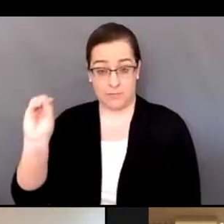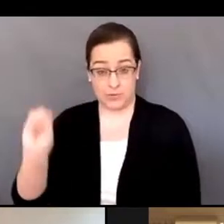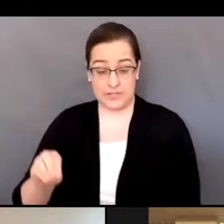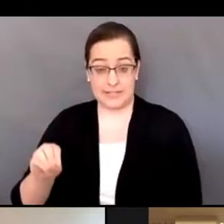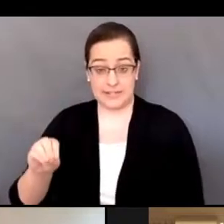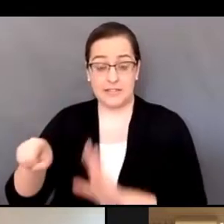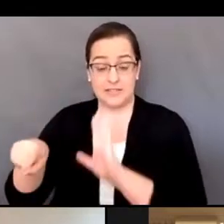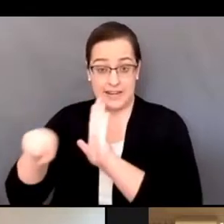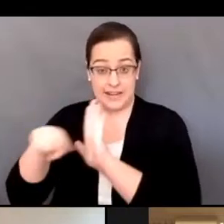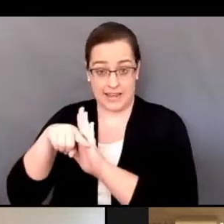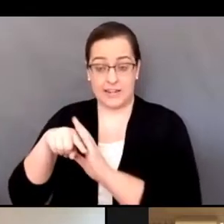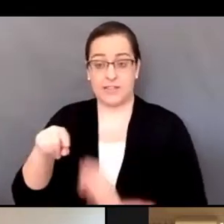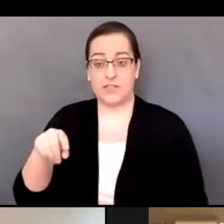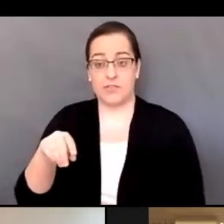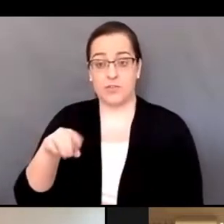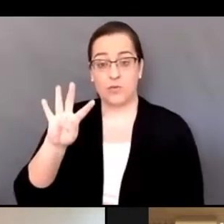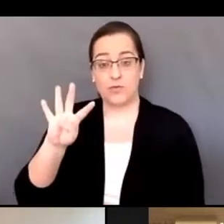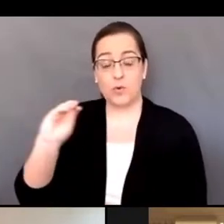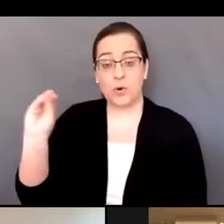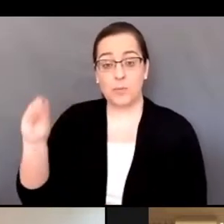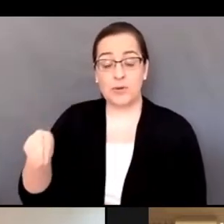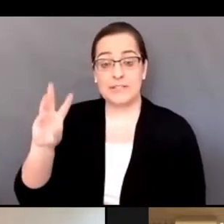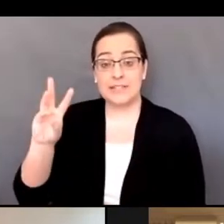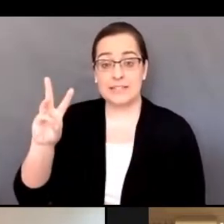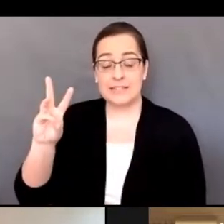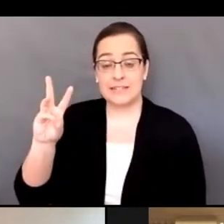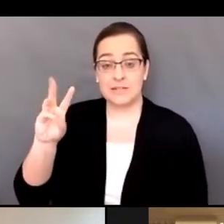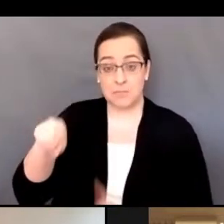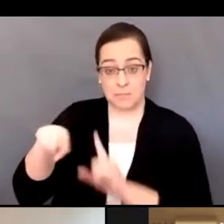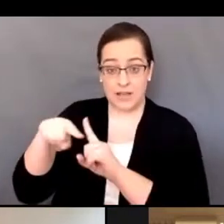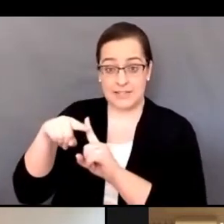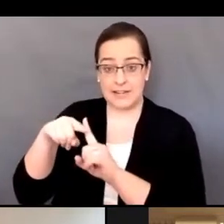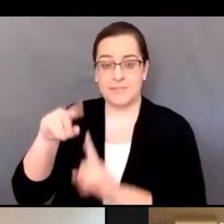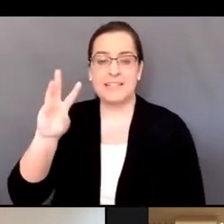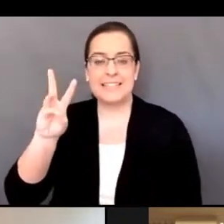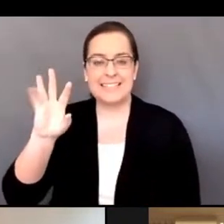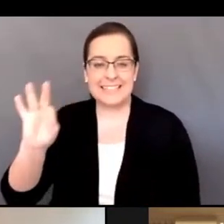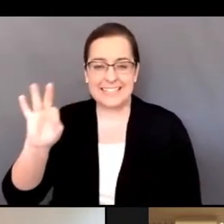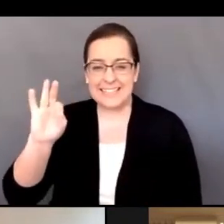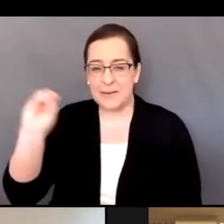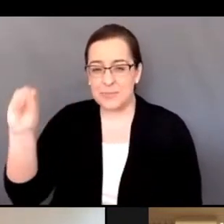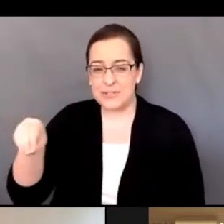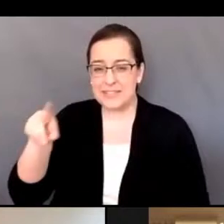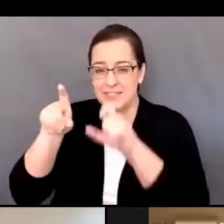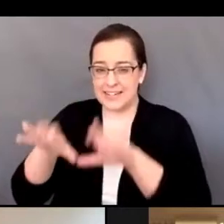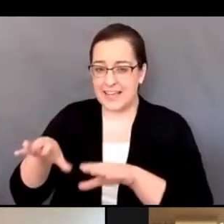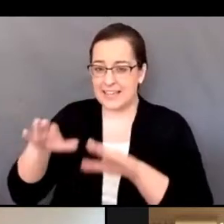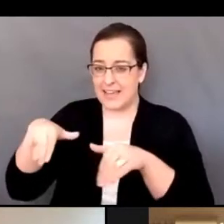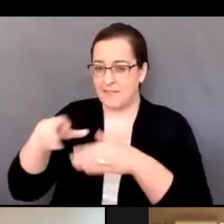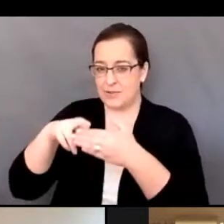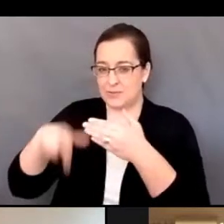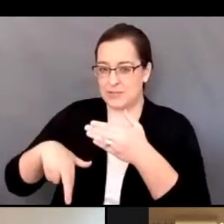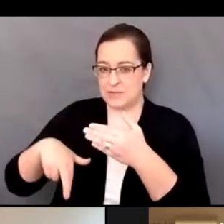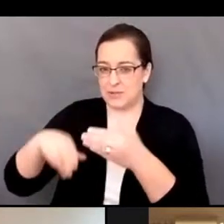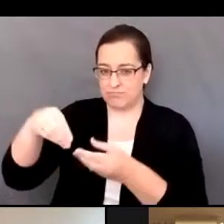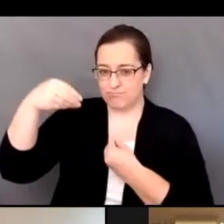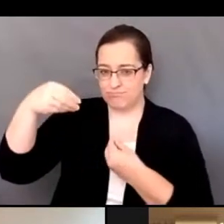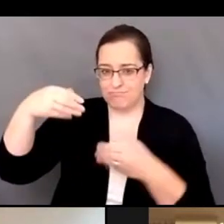negative, 4% were positive, and 69% of the tests are still pending. For the total numbers of the